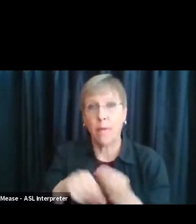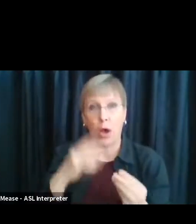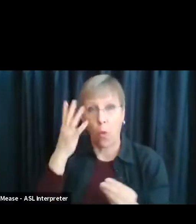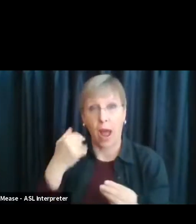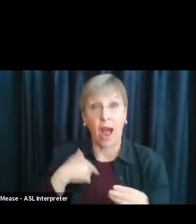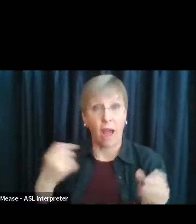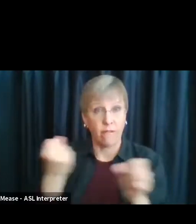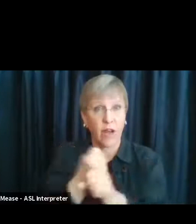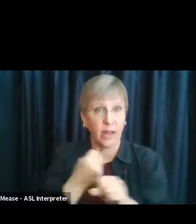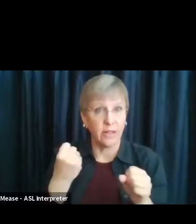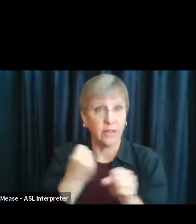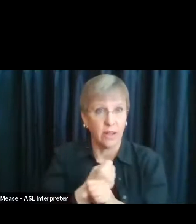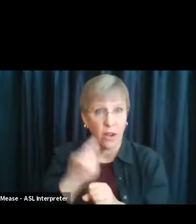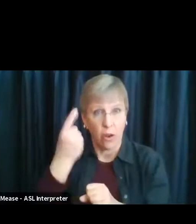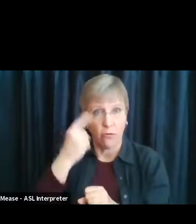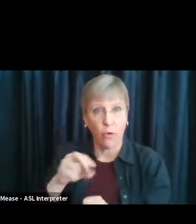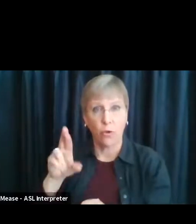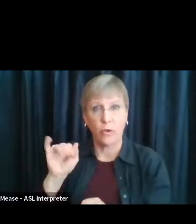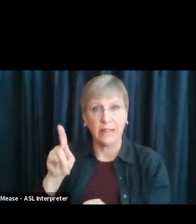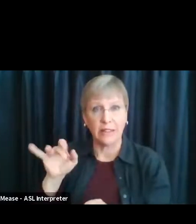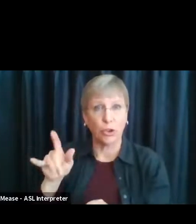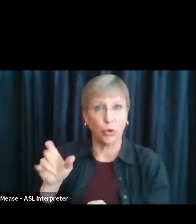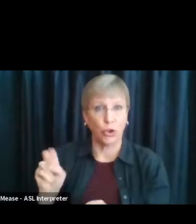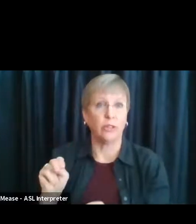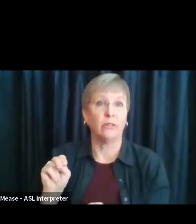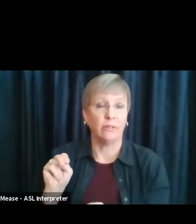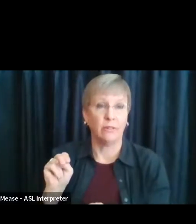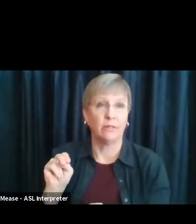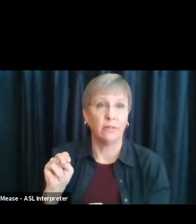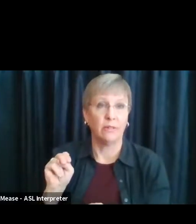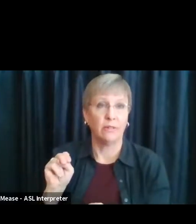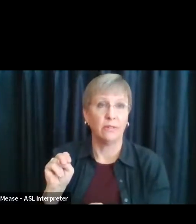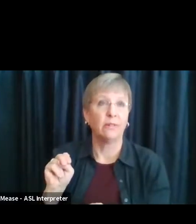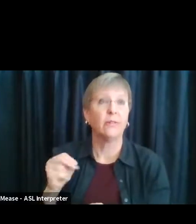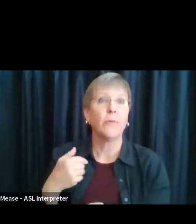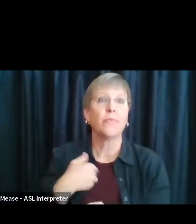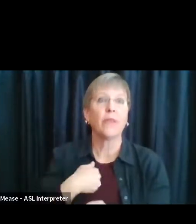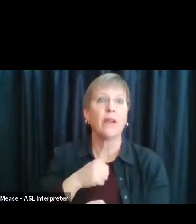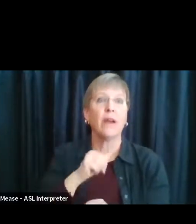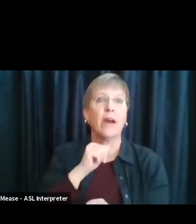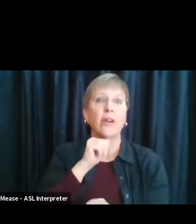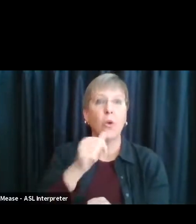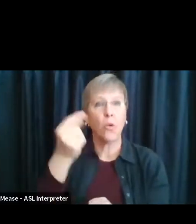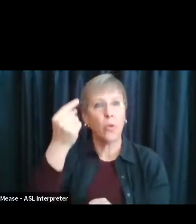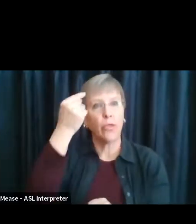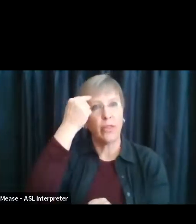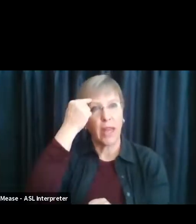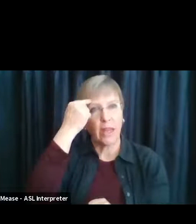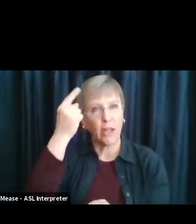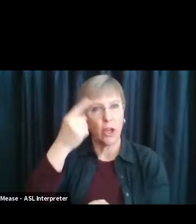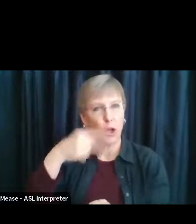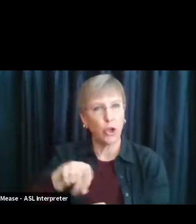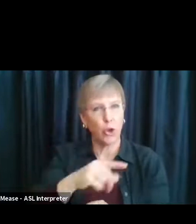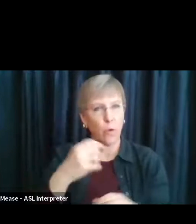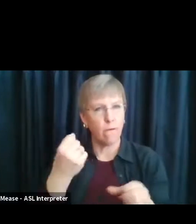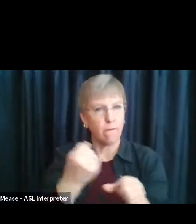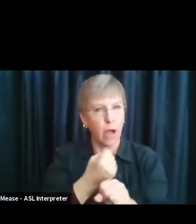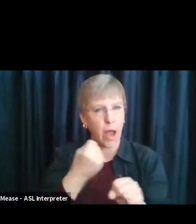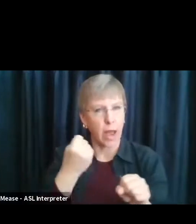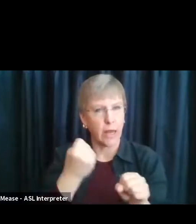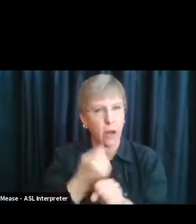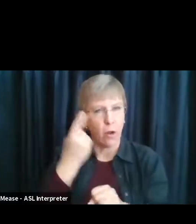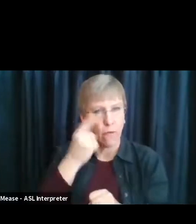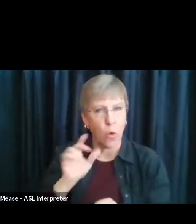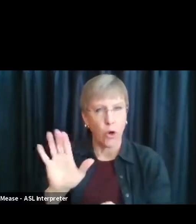fight for restitution. I don't think you fight for